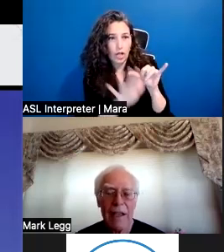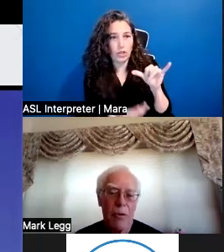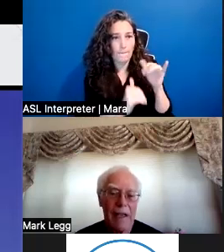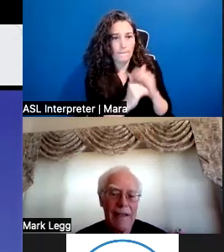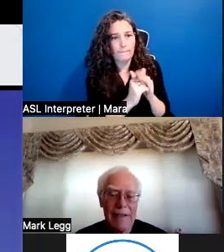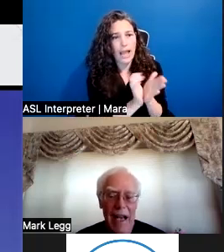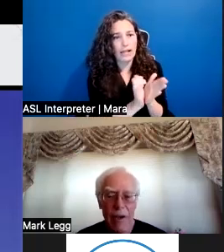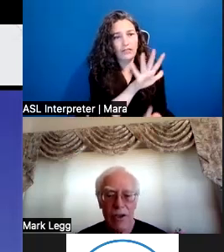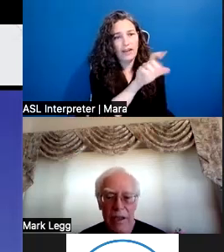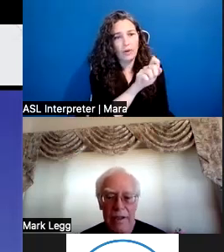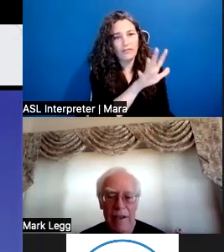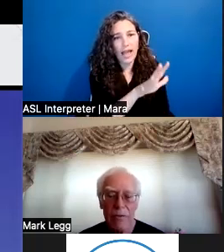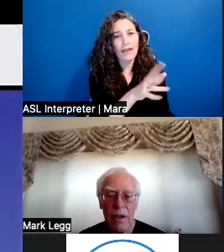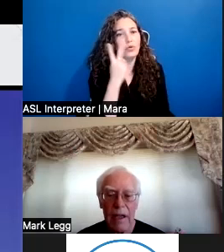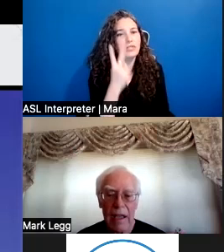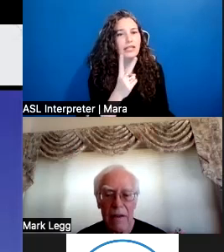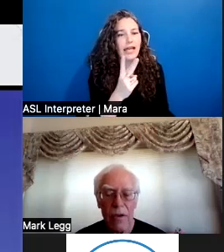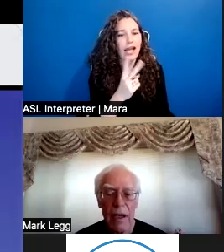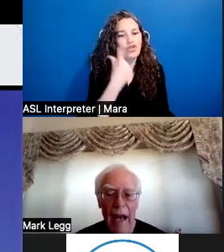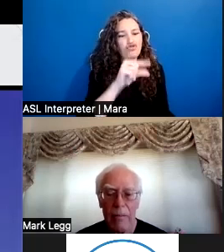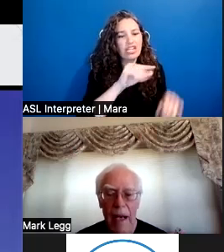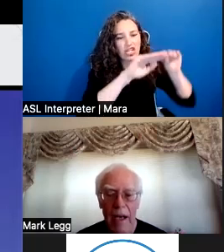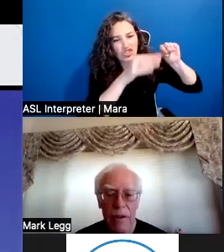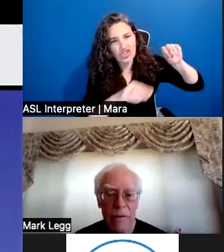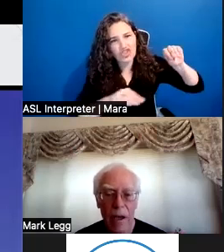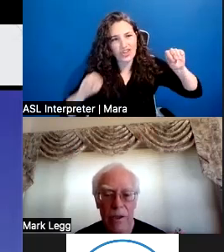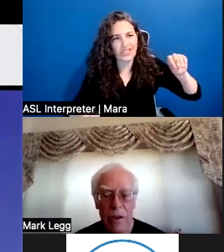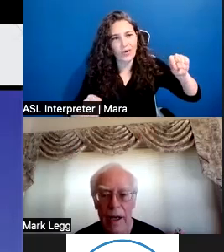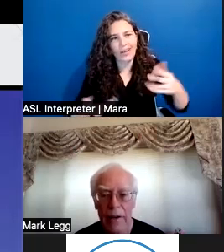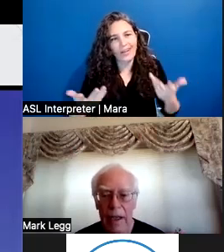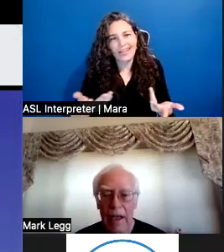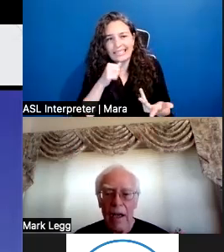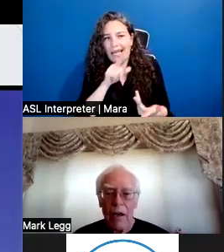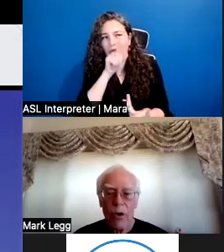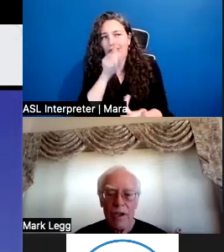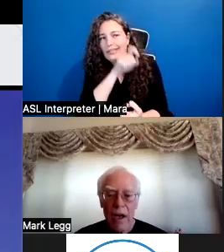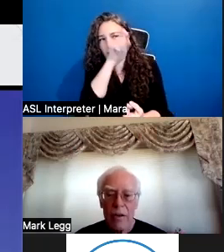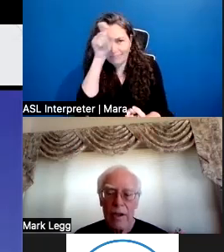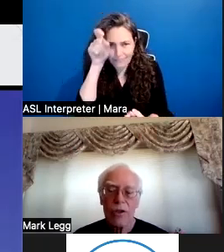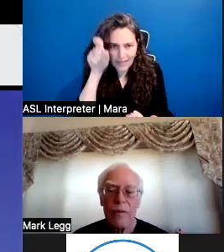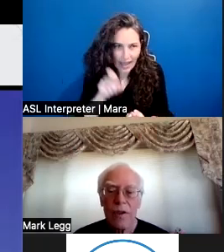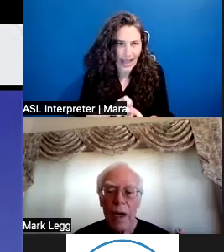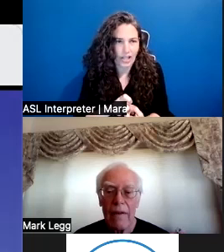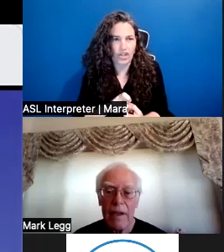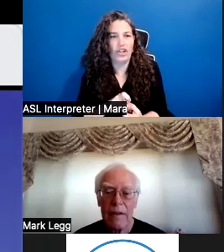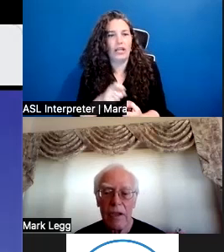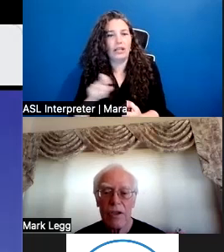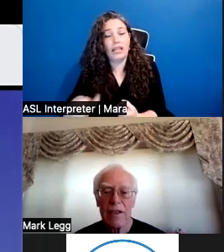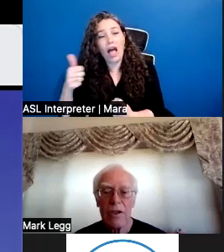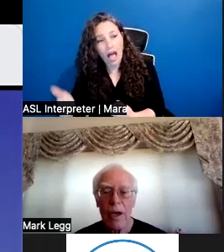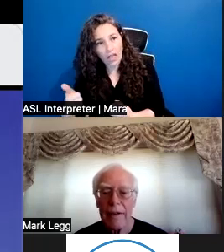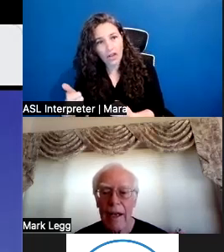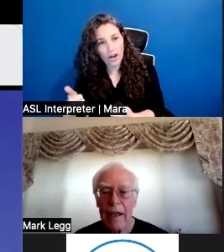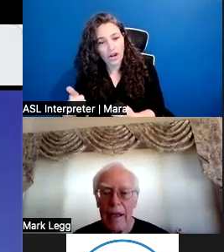so that's what we say, it's saturated. So it doesn't really give you the accurate magnitude for large earthquakes. Whereas the other, surface wave,